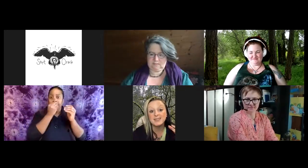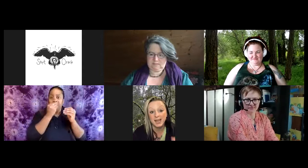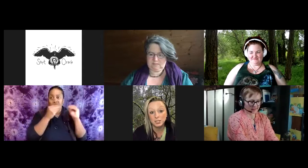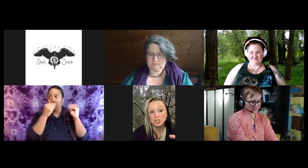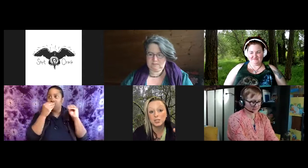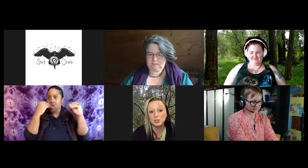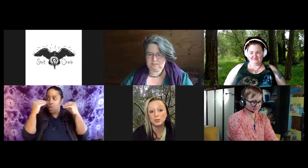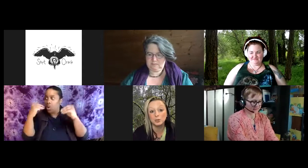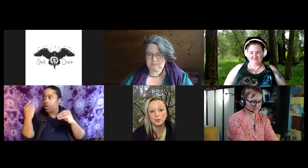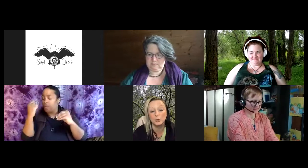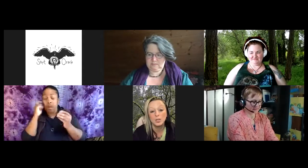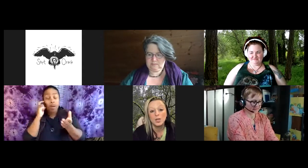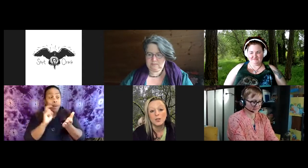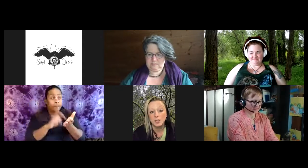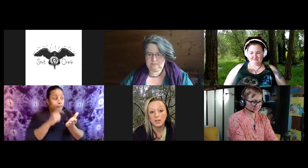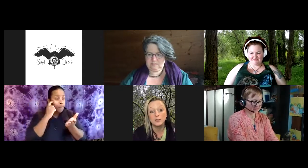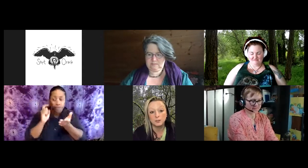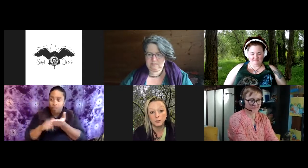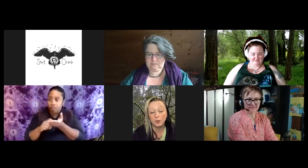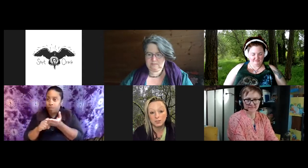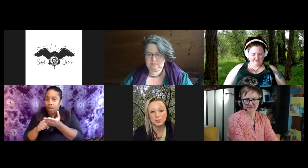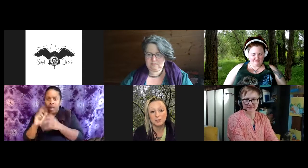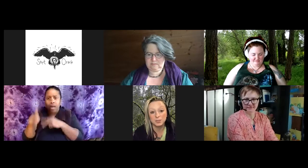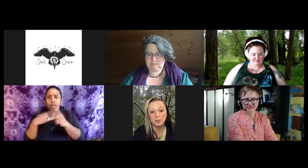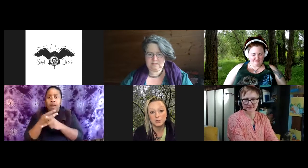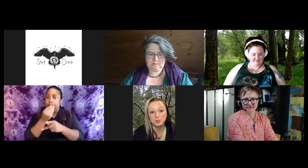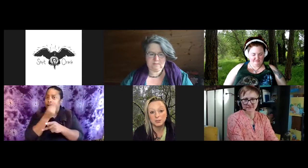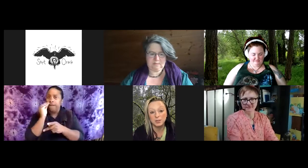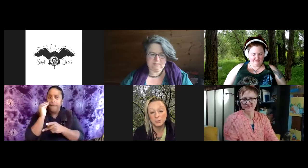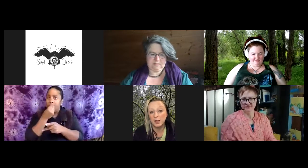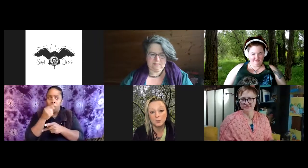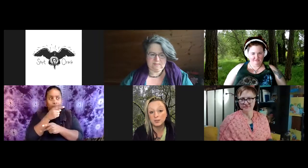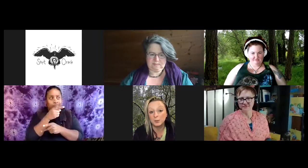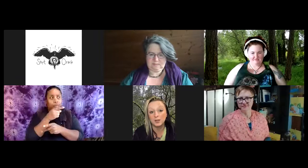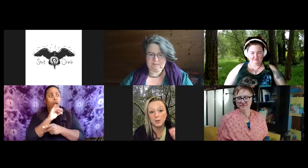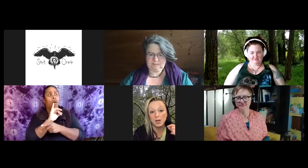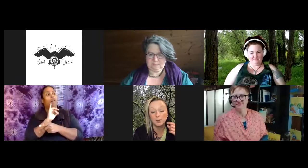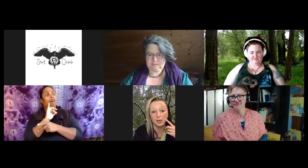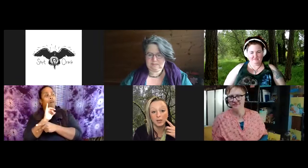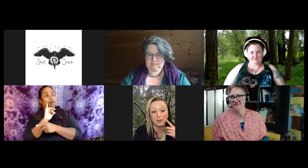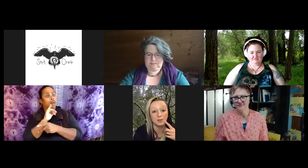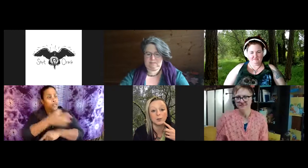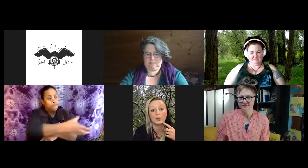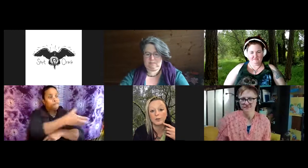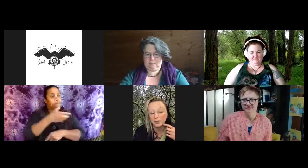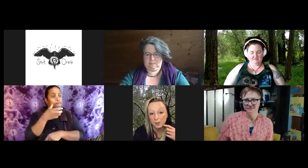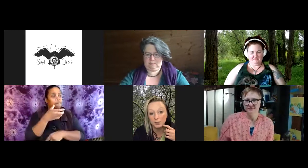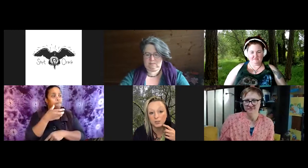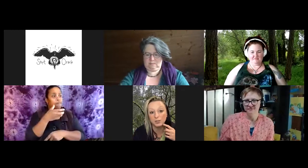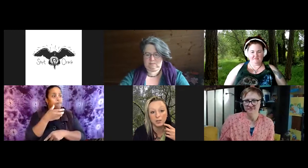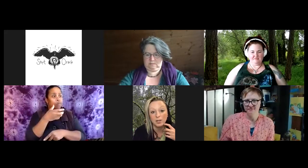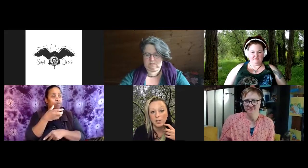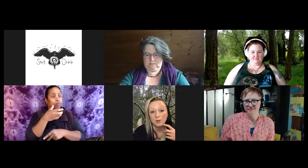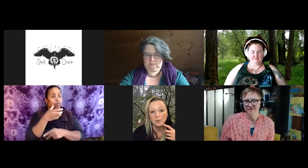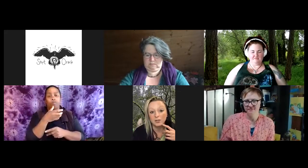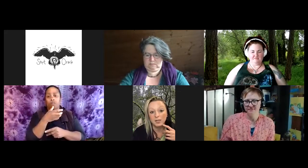pay attention to the kinds of flowers that you're really drawn to. And by all means, pick them up and incorporate